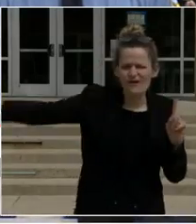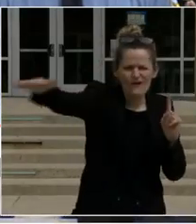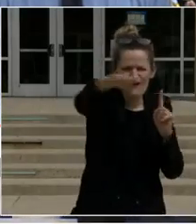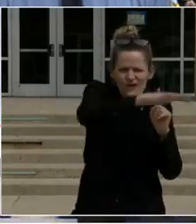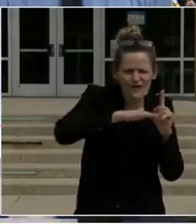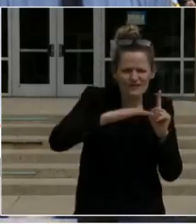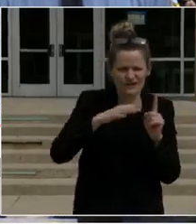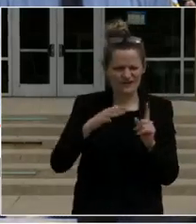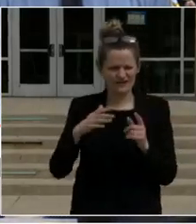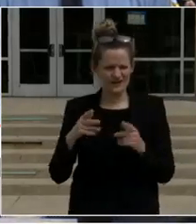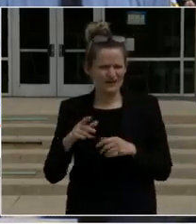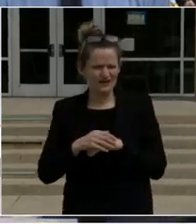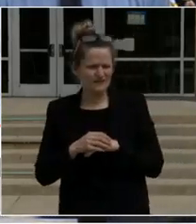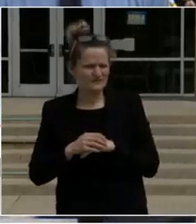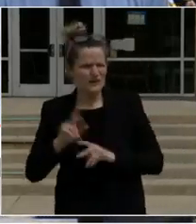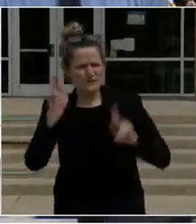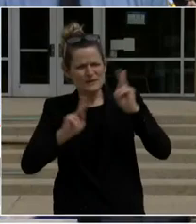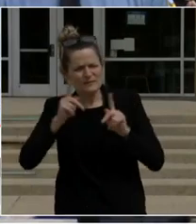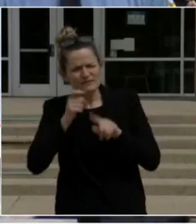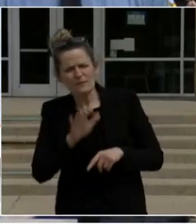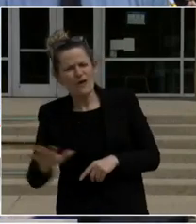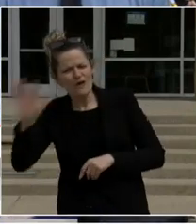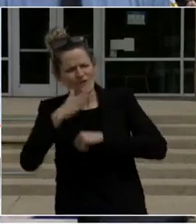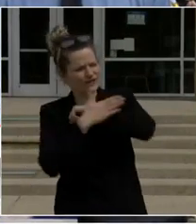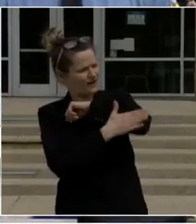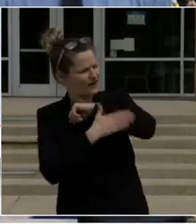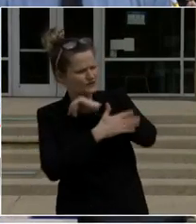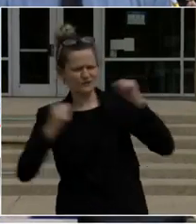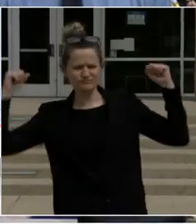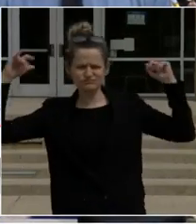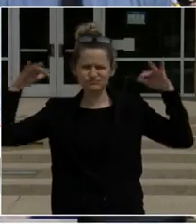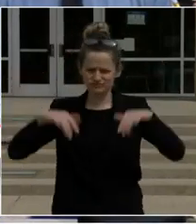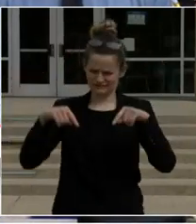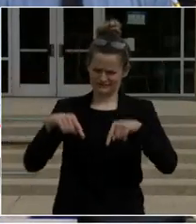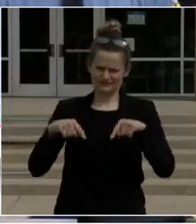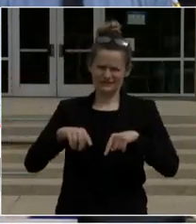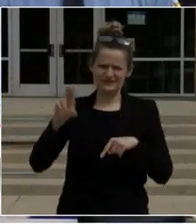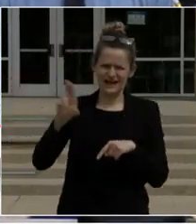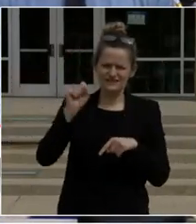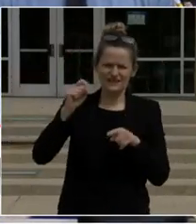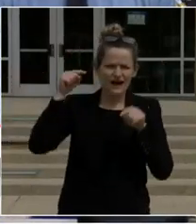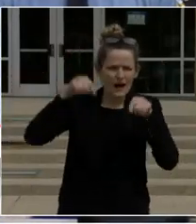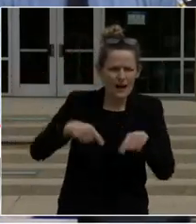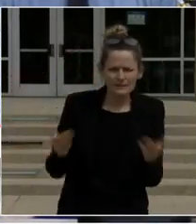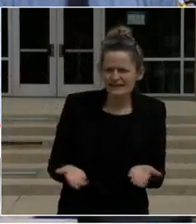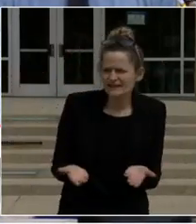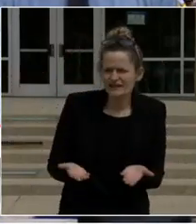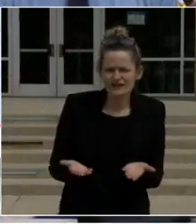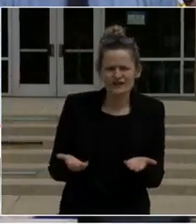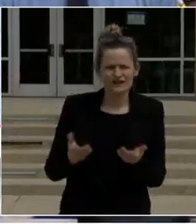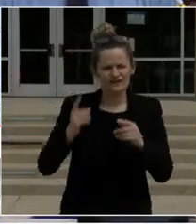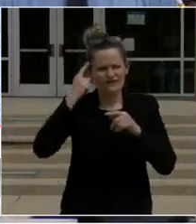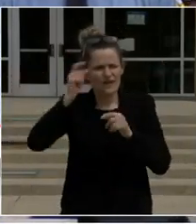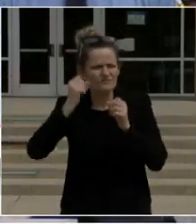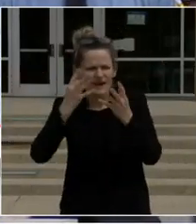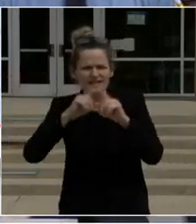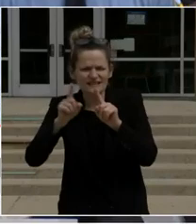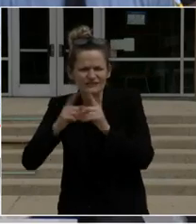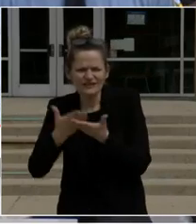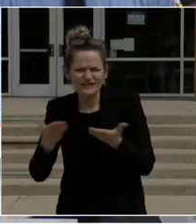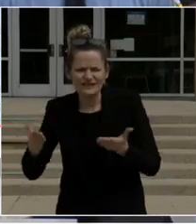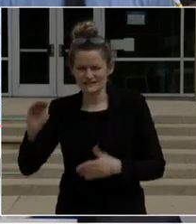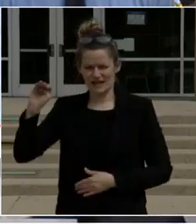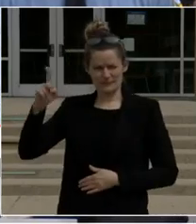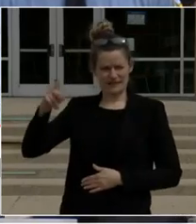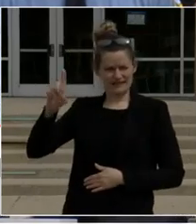over the country coming to protest this thing or that. And MPD placing its officers on the front